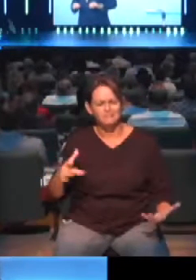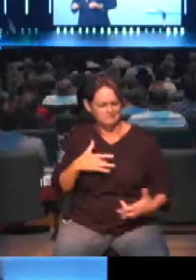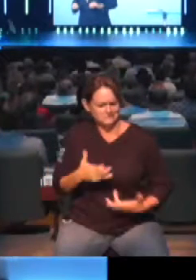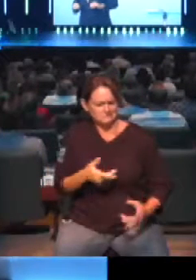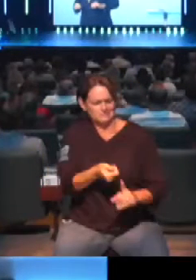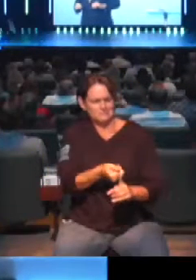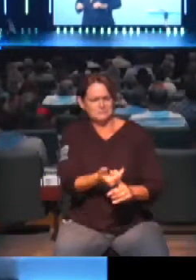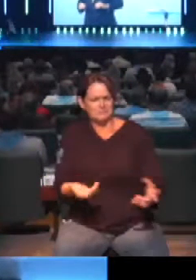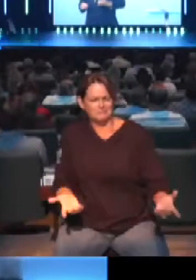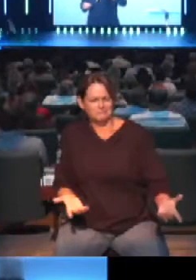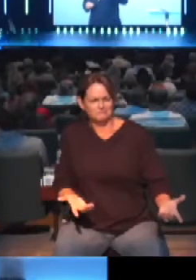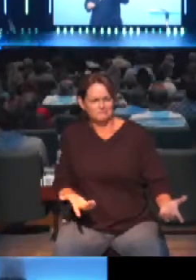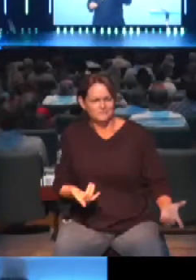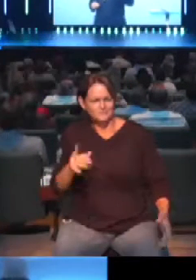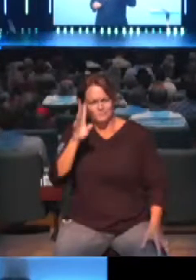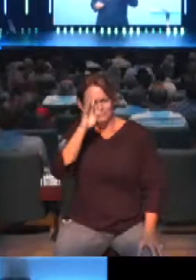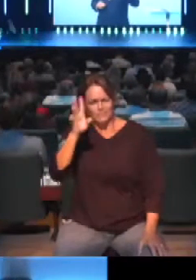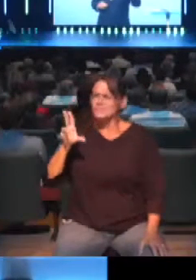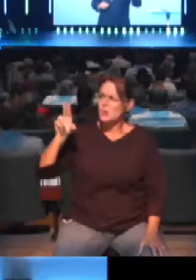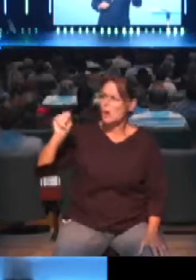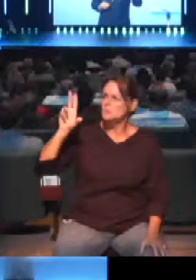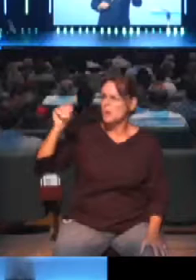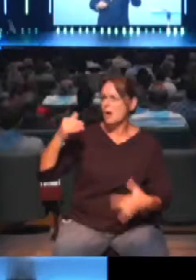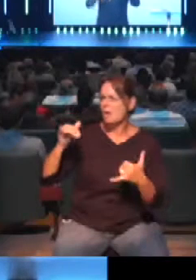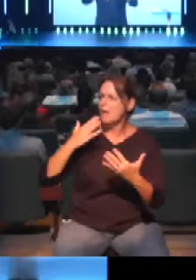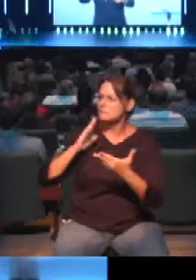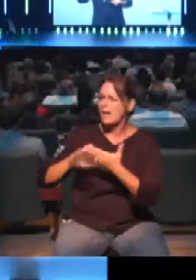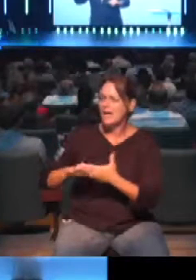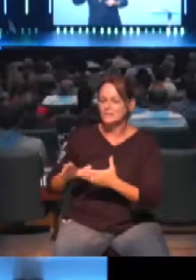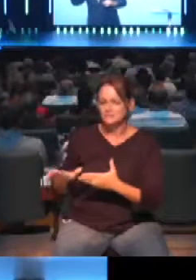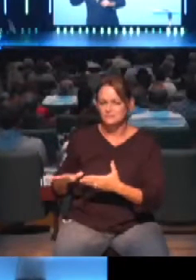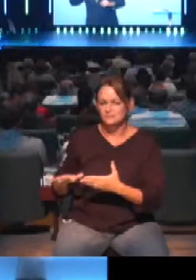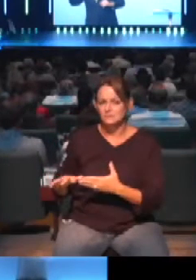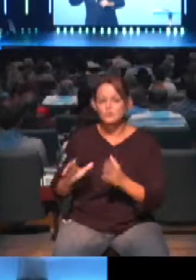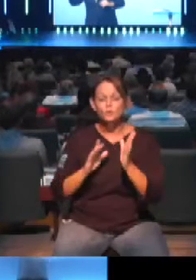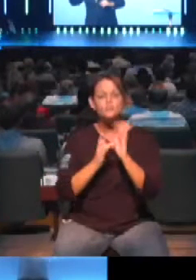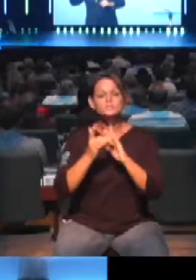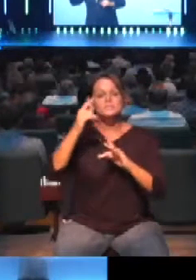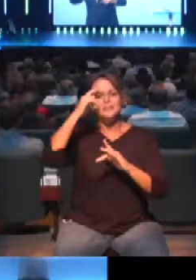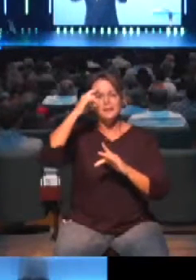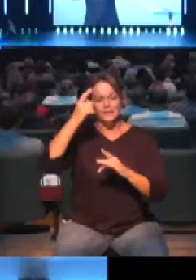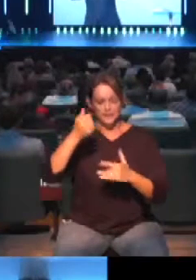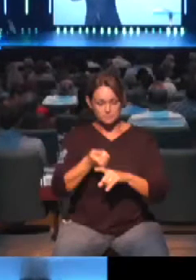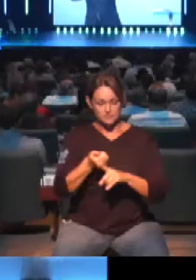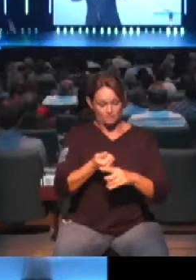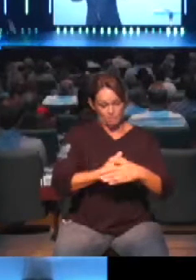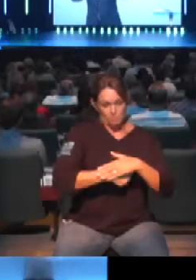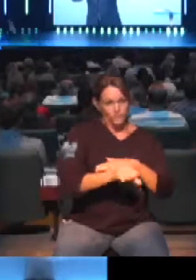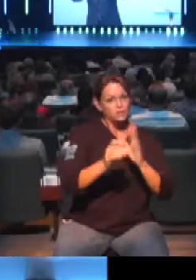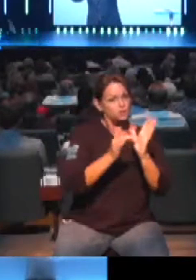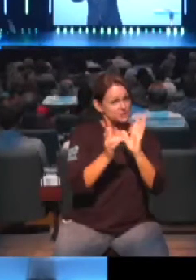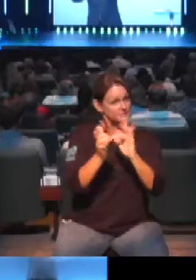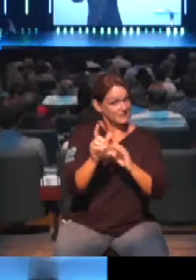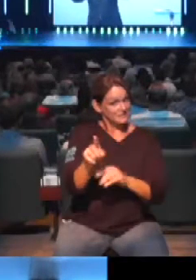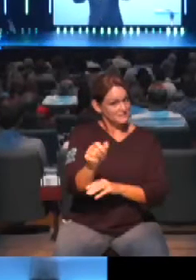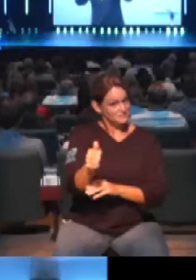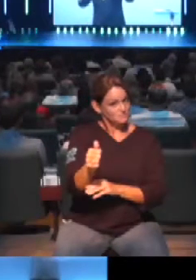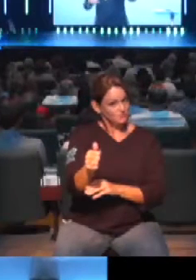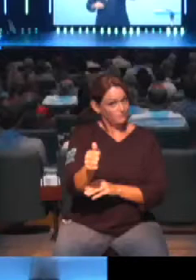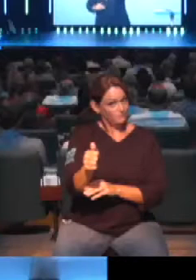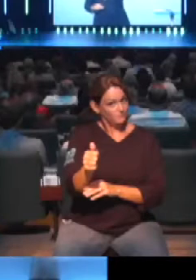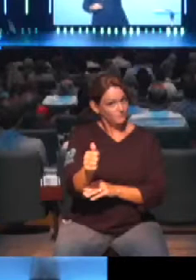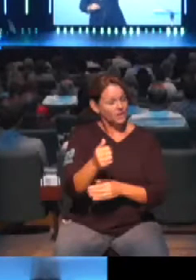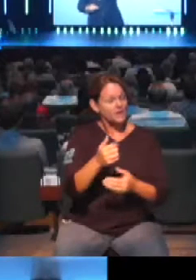Jesus born unclean or clean? Clean. Okay, listen to me. Listen, you're going to like